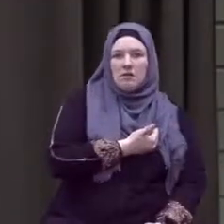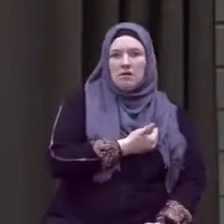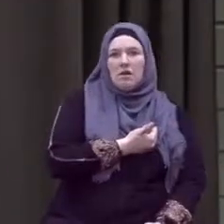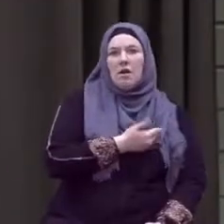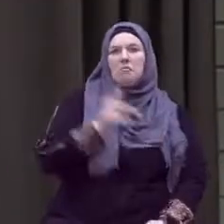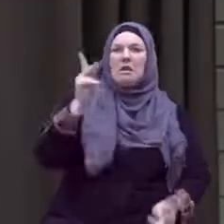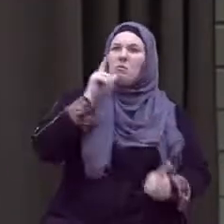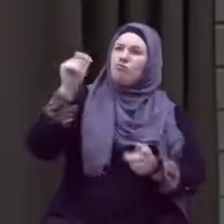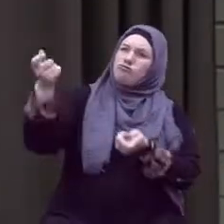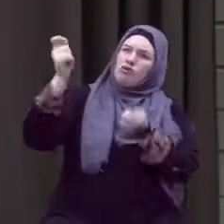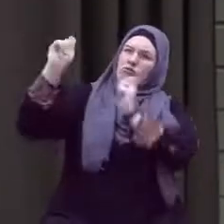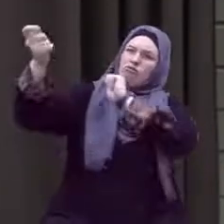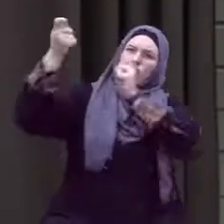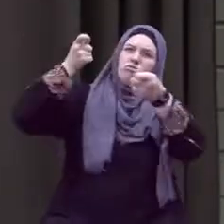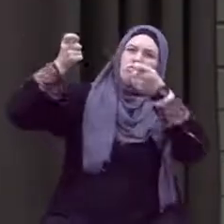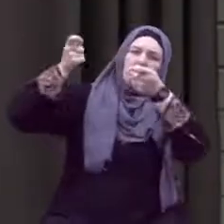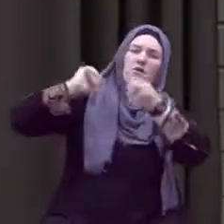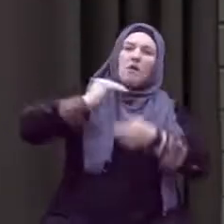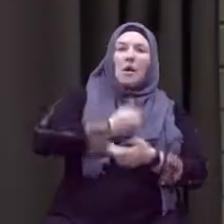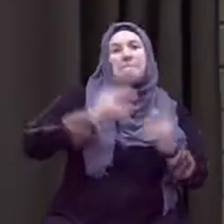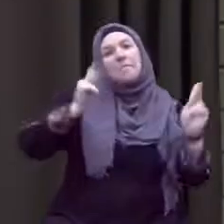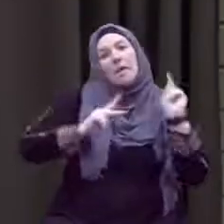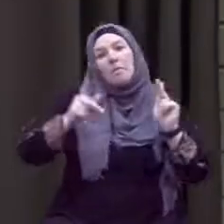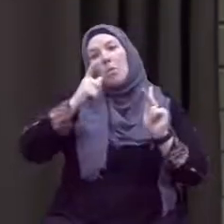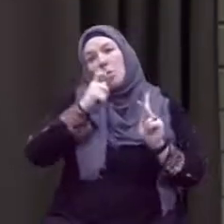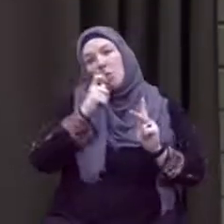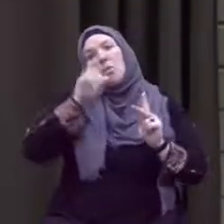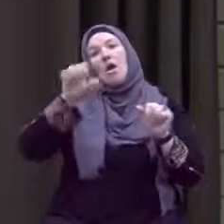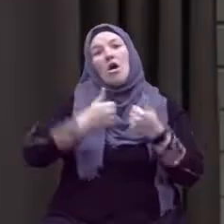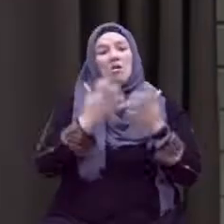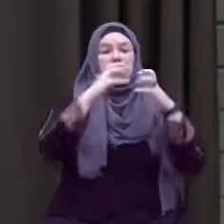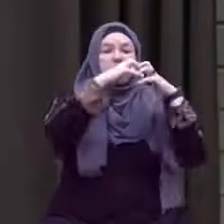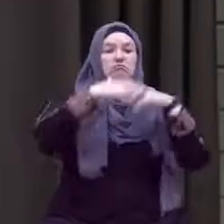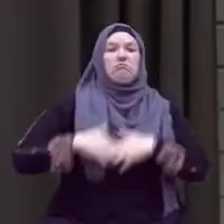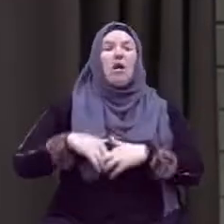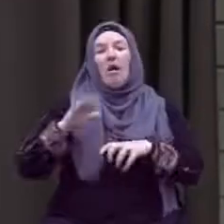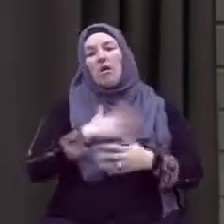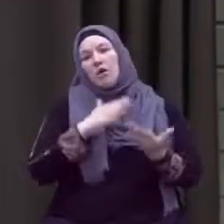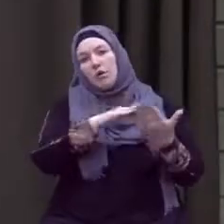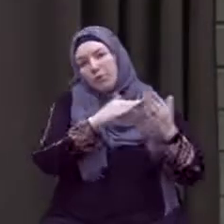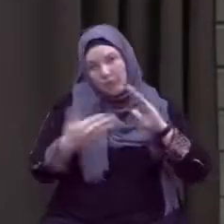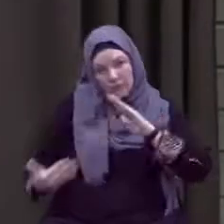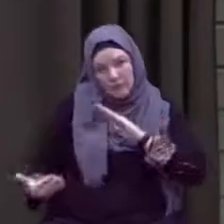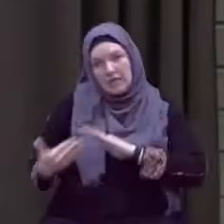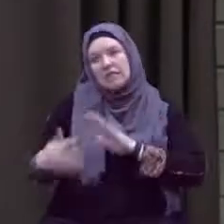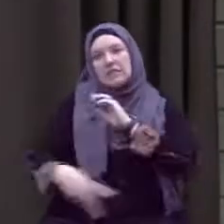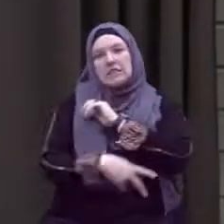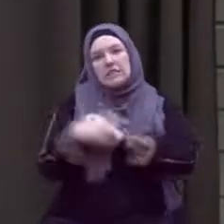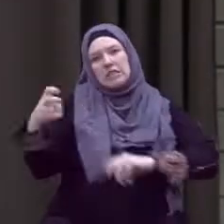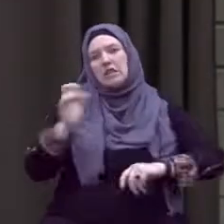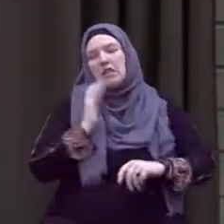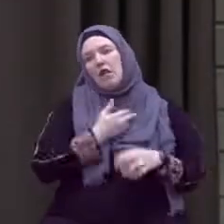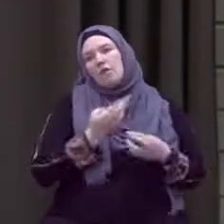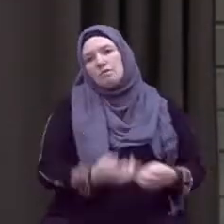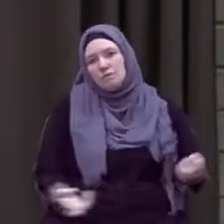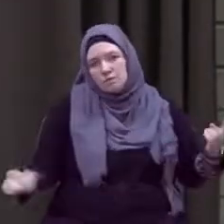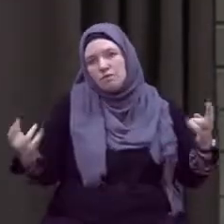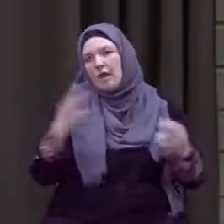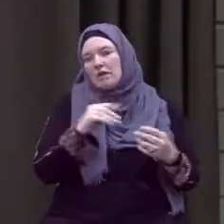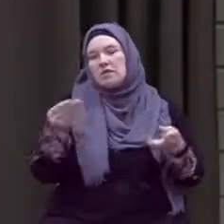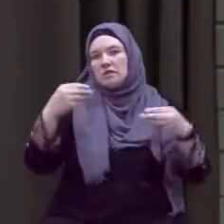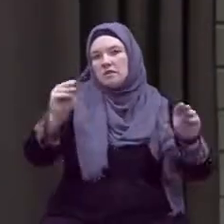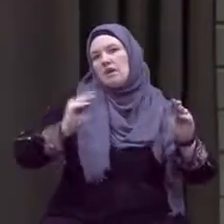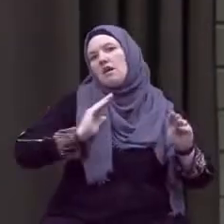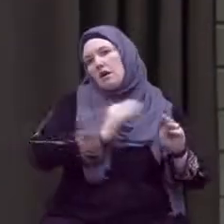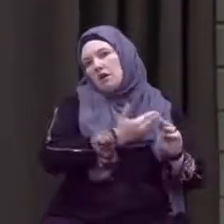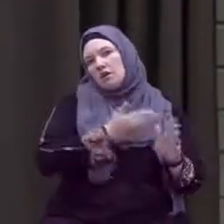who manipulate us, those who are breaking the ranks of the Muslim community and stealing our resources and